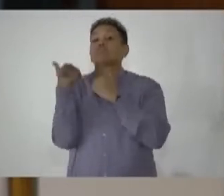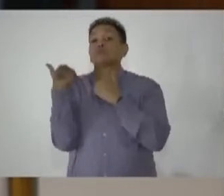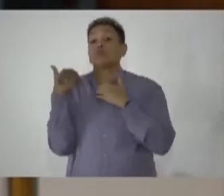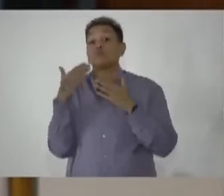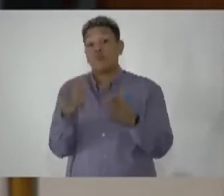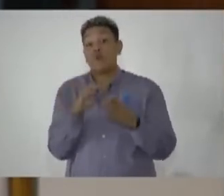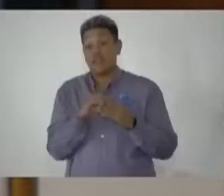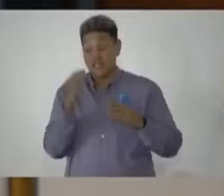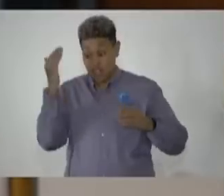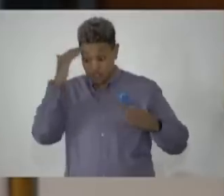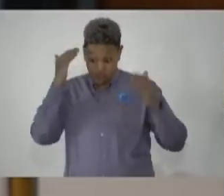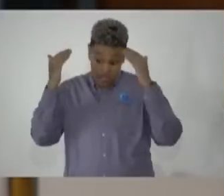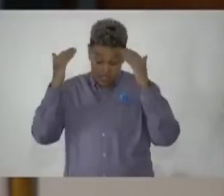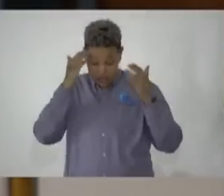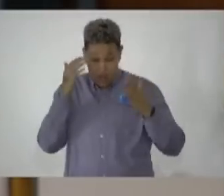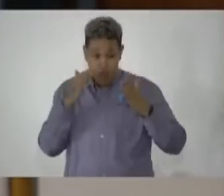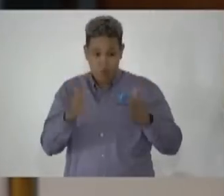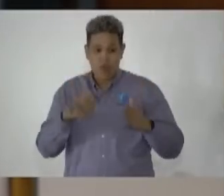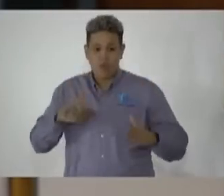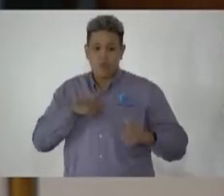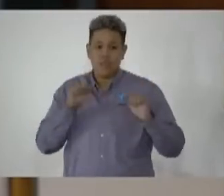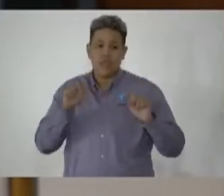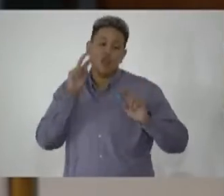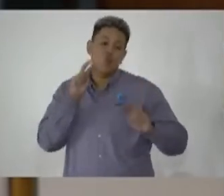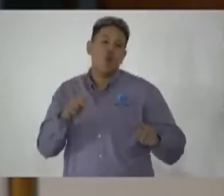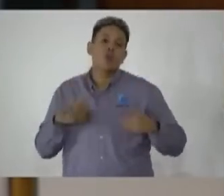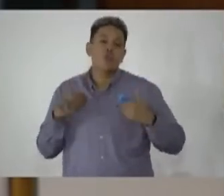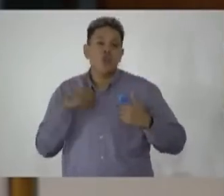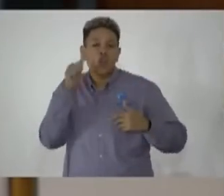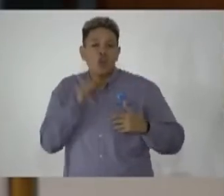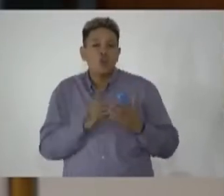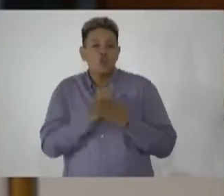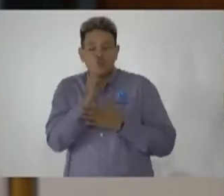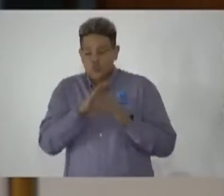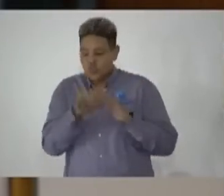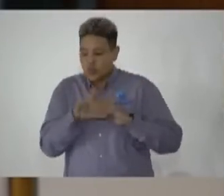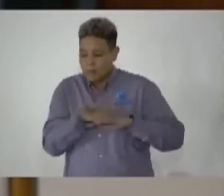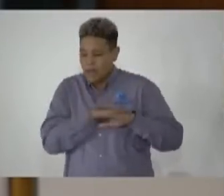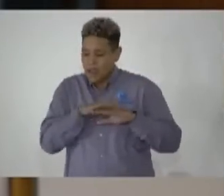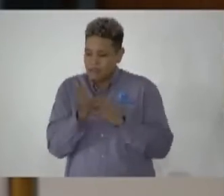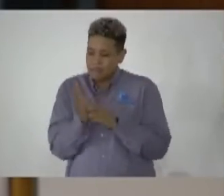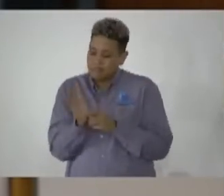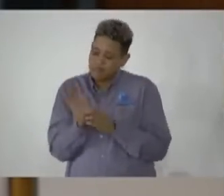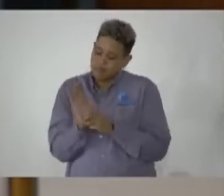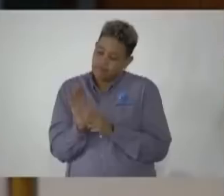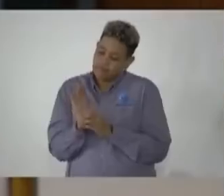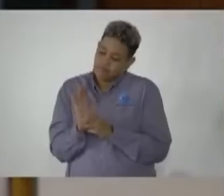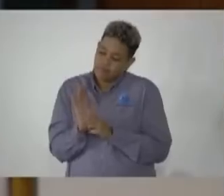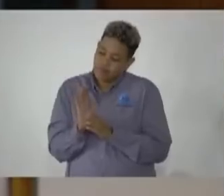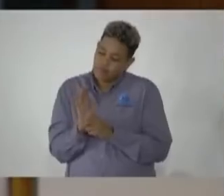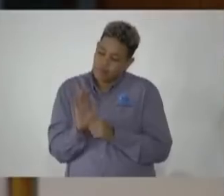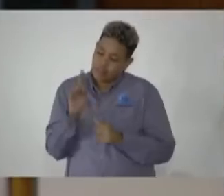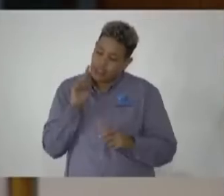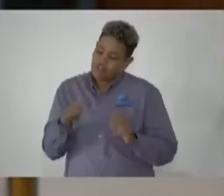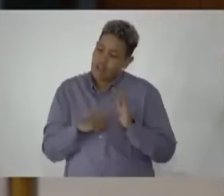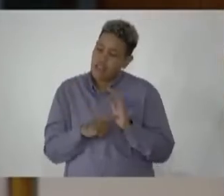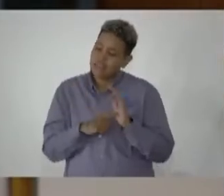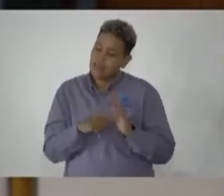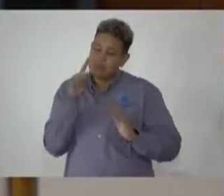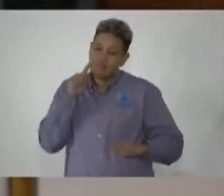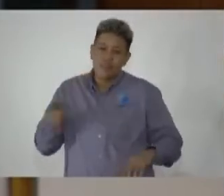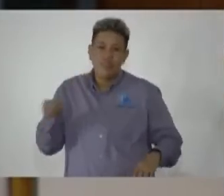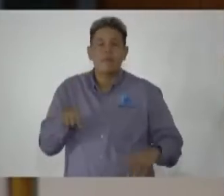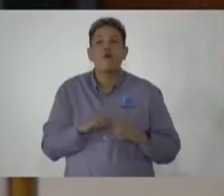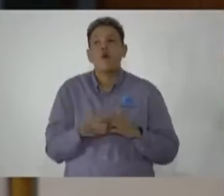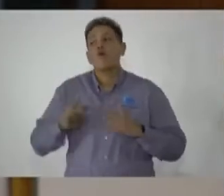a transparent way, that we can look at young girls throughout Jamaica and be examples in